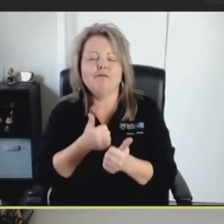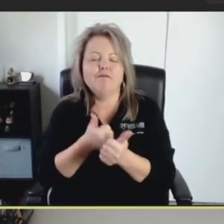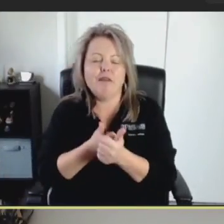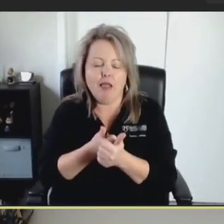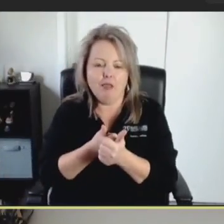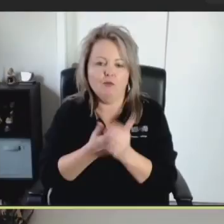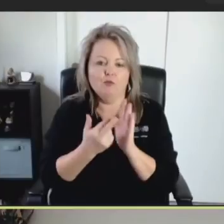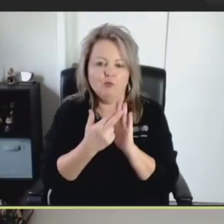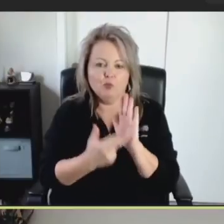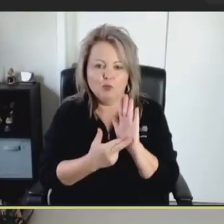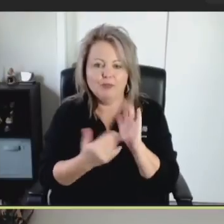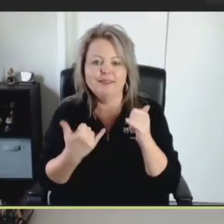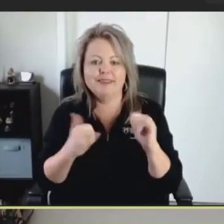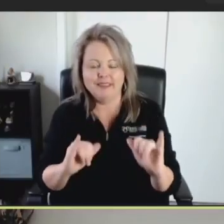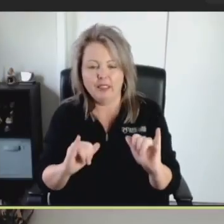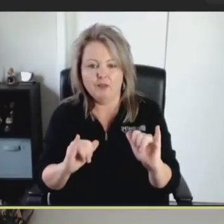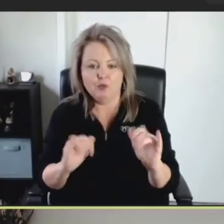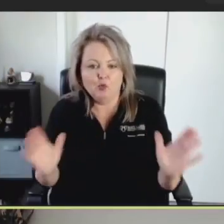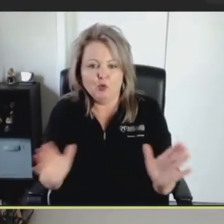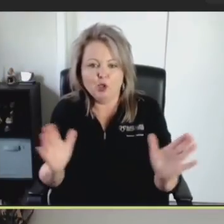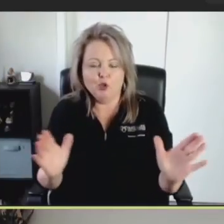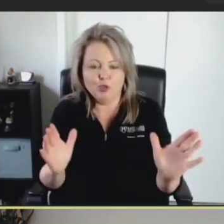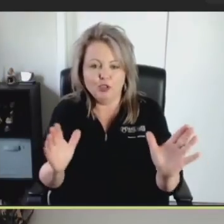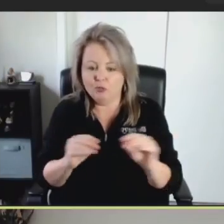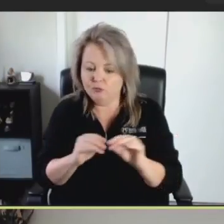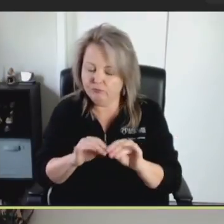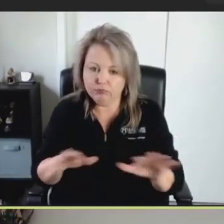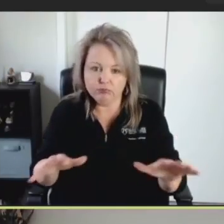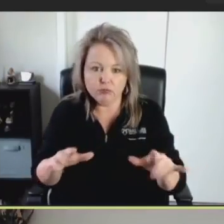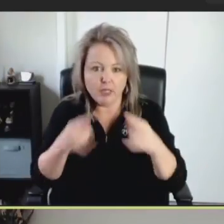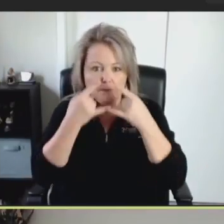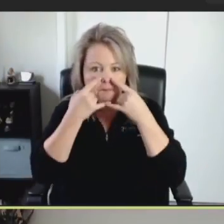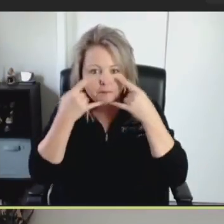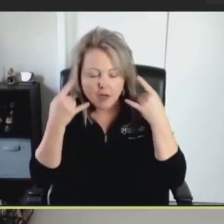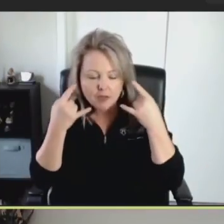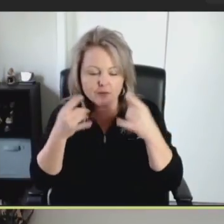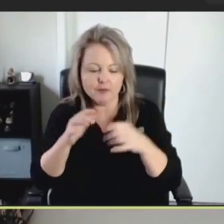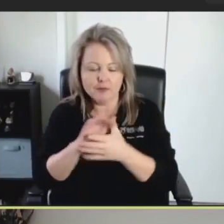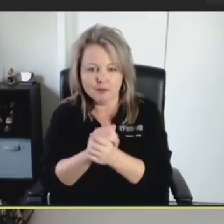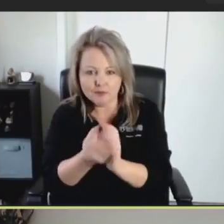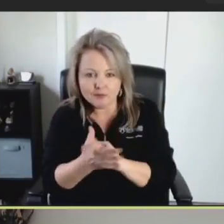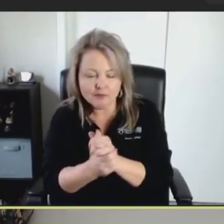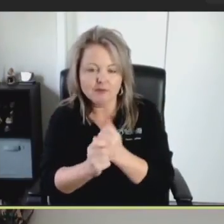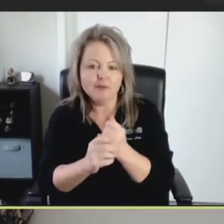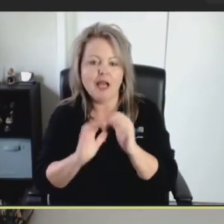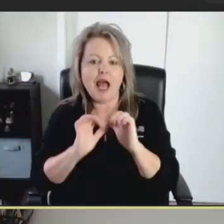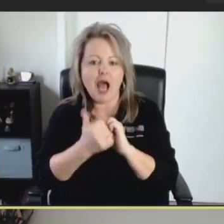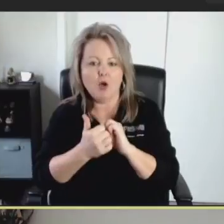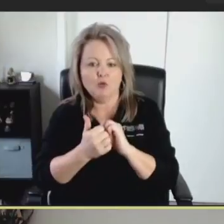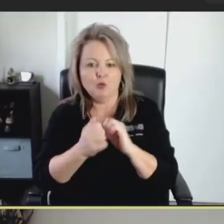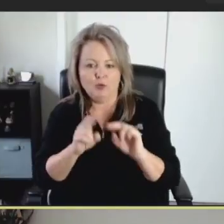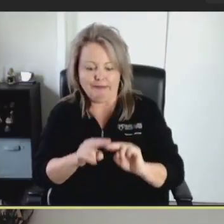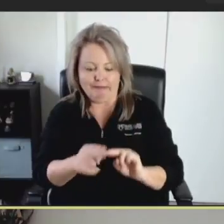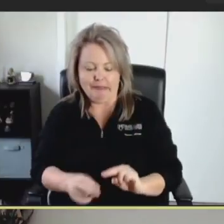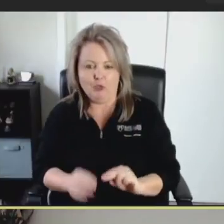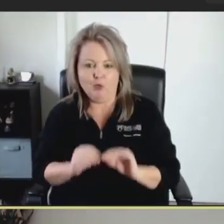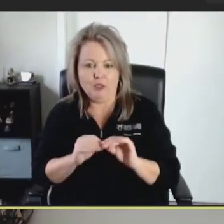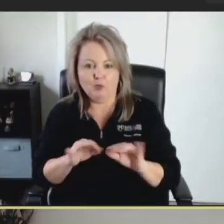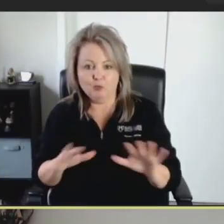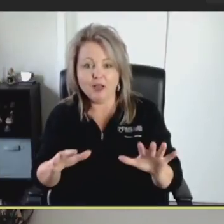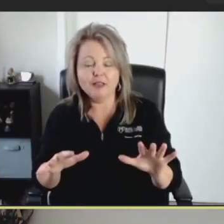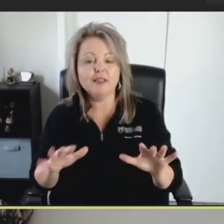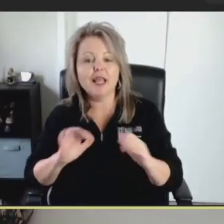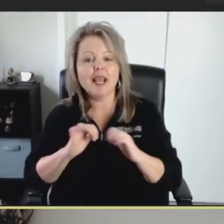we continue to encourage. All of those are to decrease the spread of COVID-19 and its effects in our community.